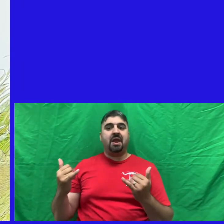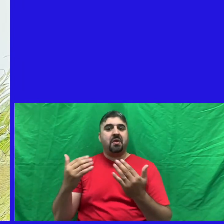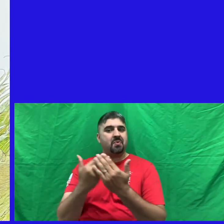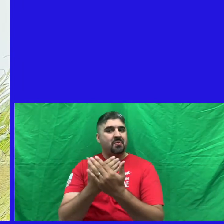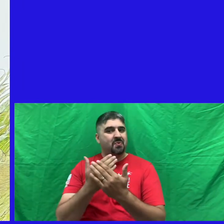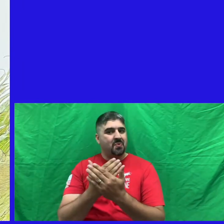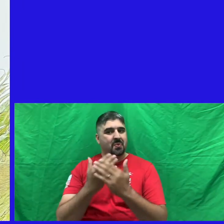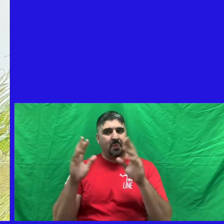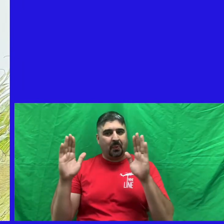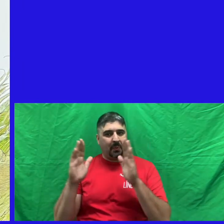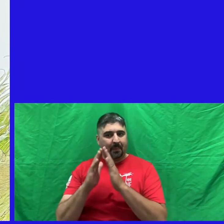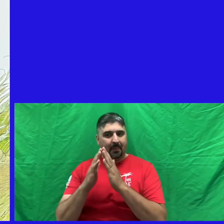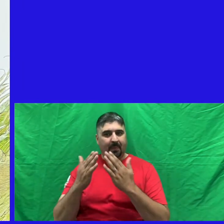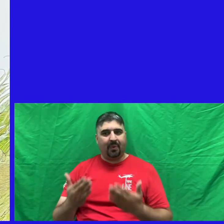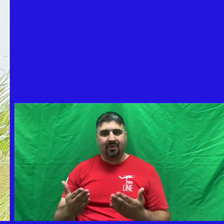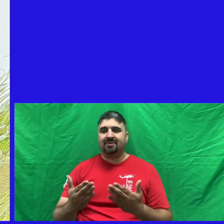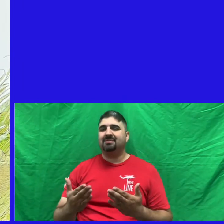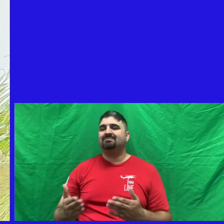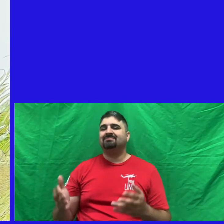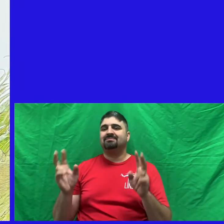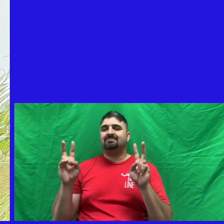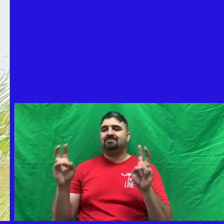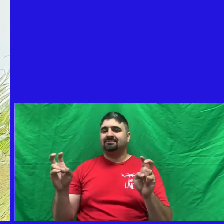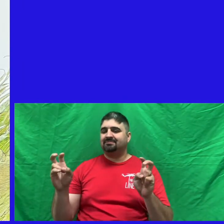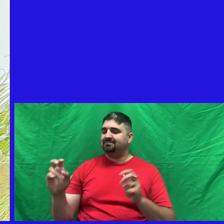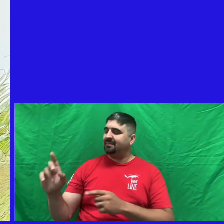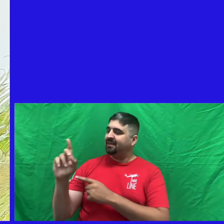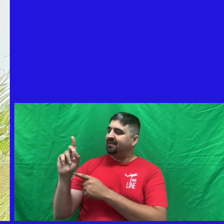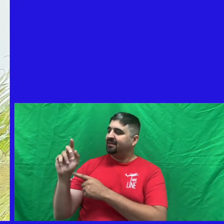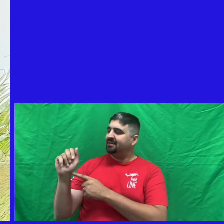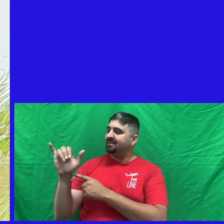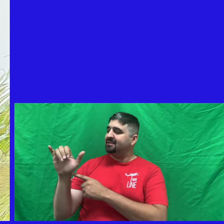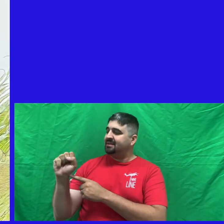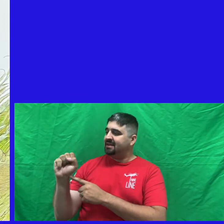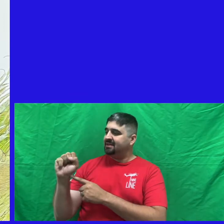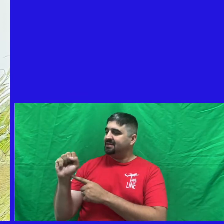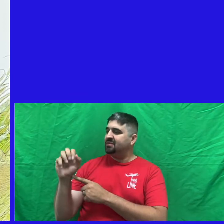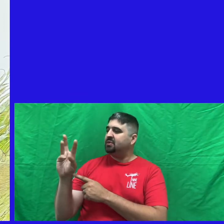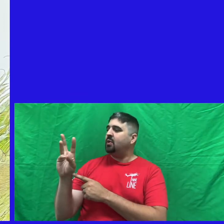Hello everyone. Today we're reading a new book,